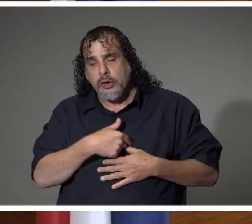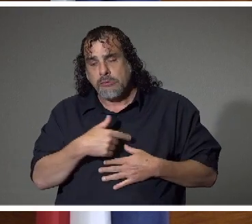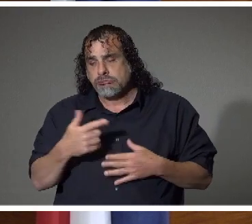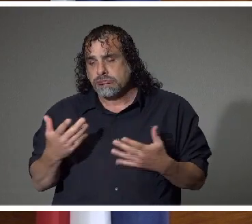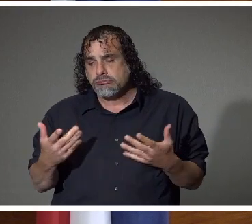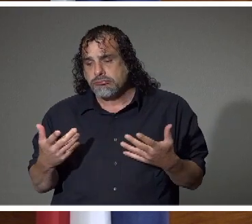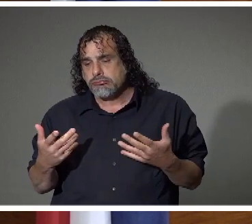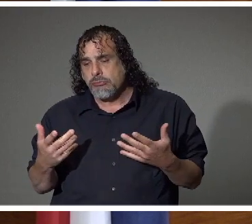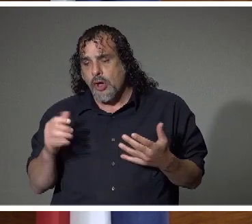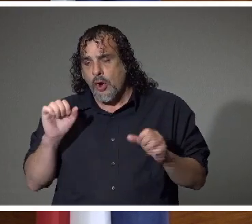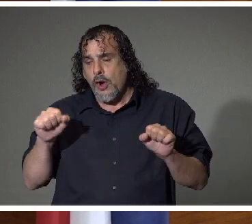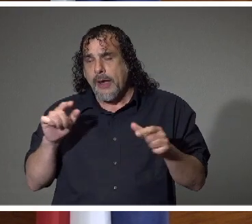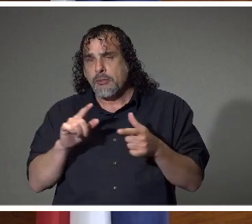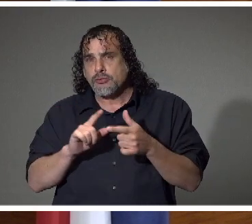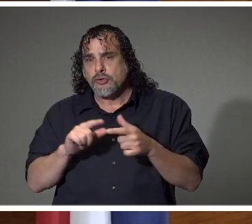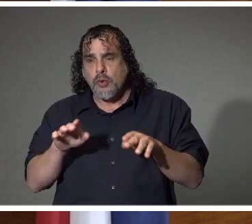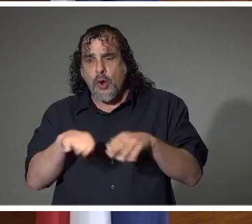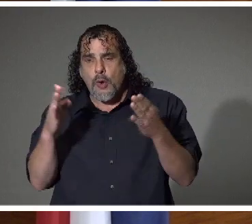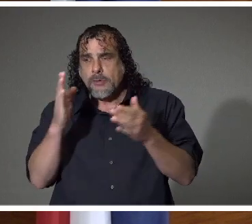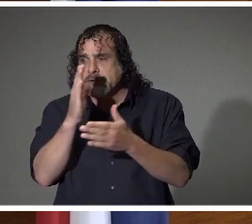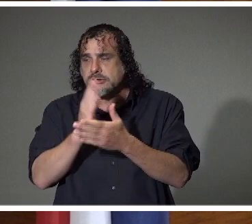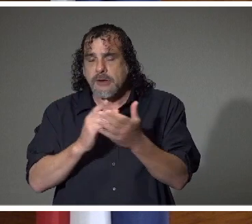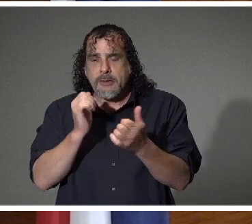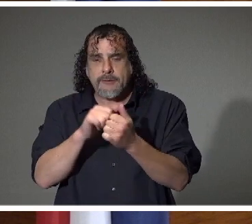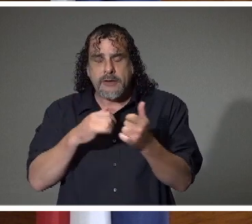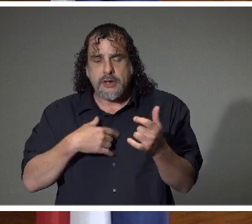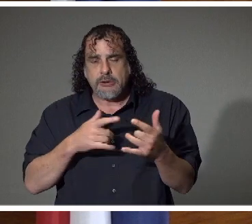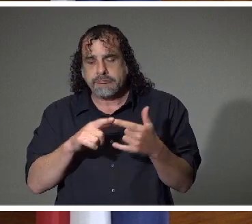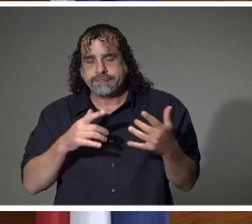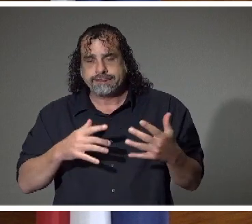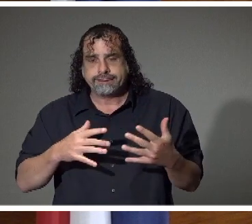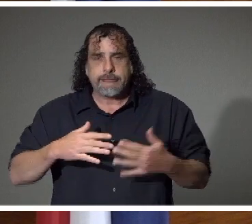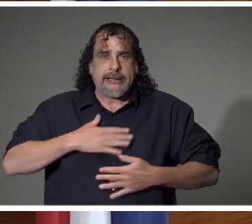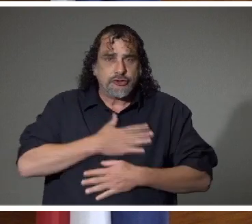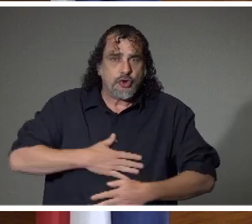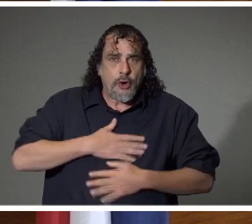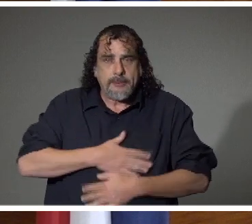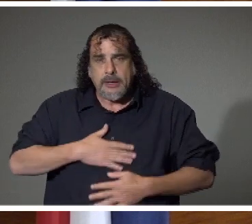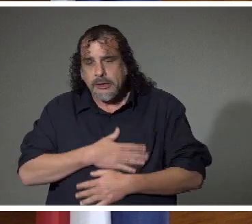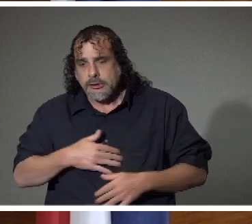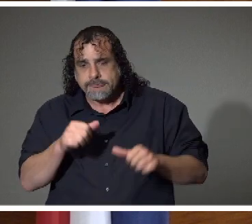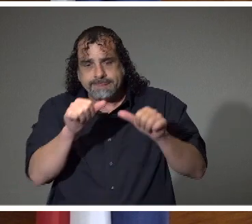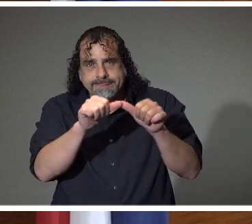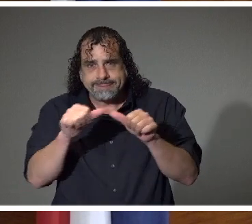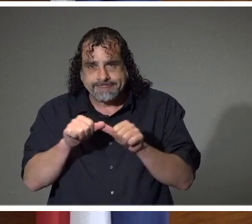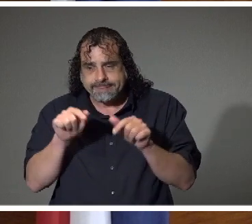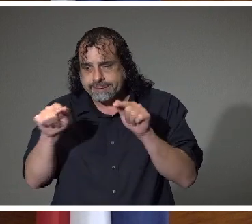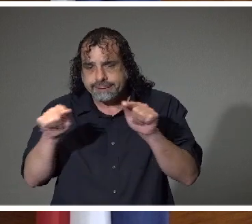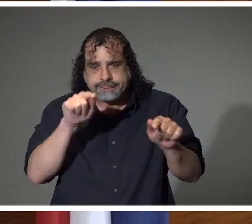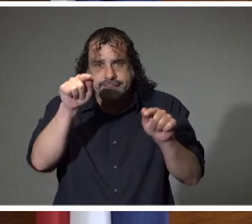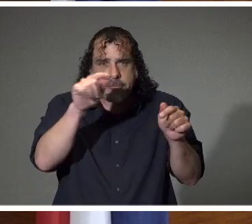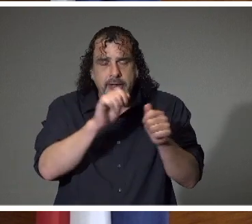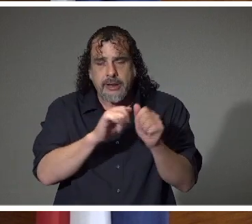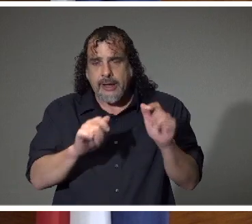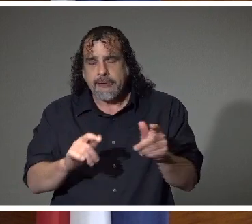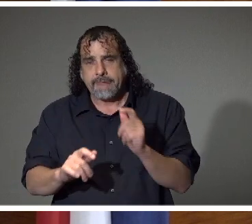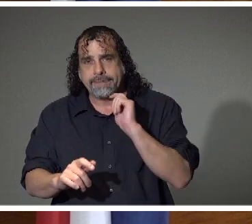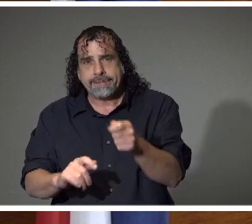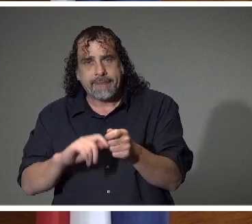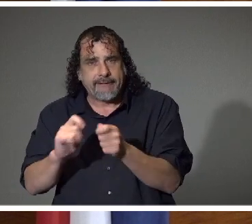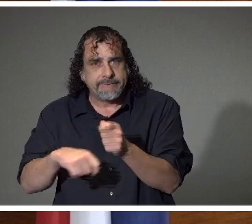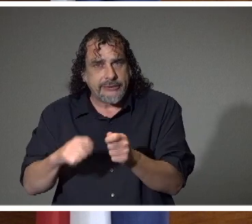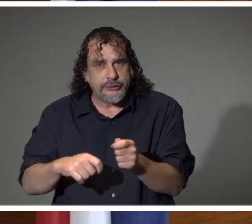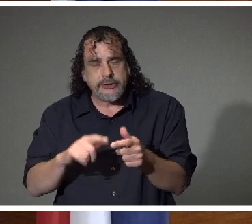open some of the recreational facilities for our people where it was safe, things like fishing and